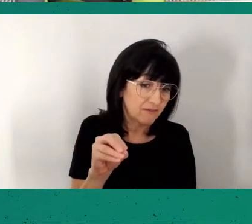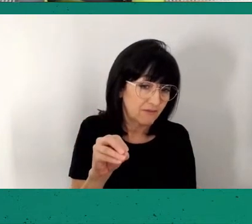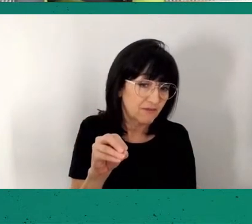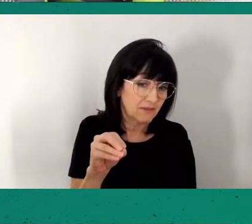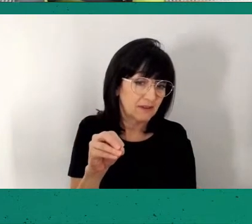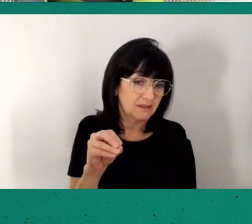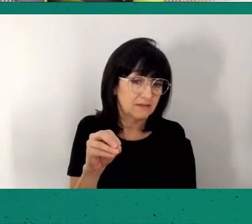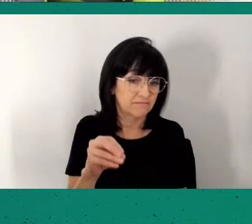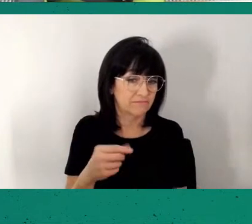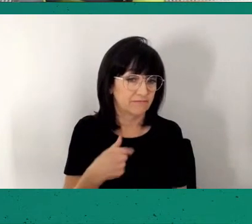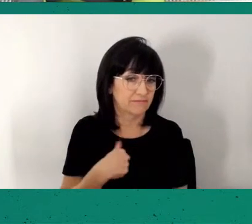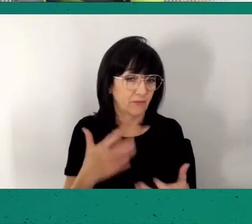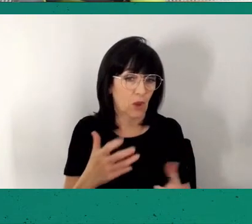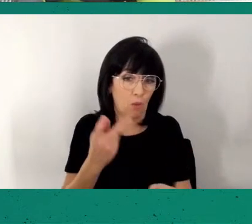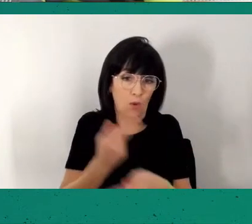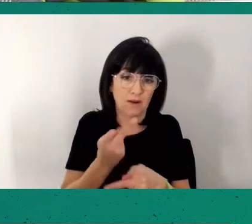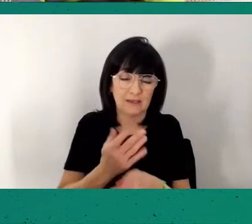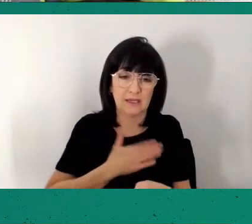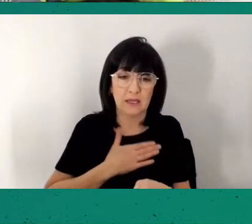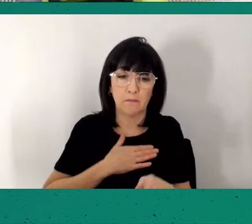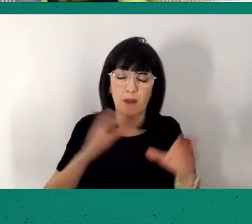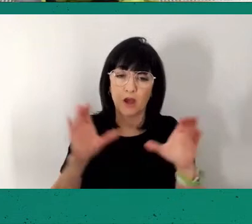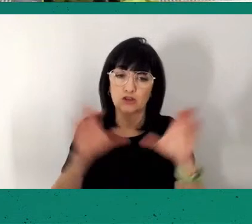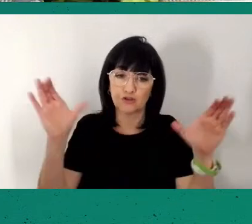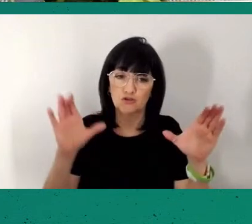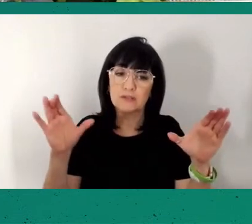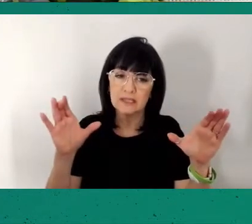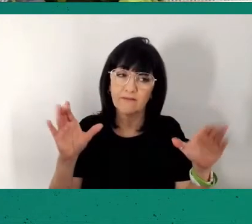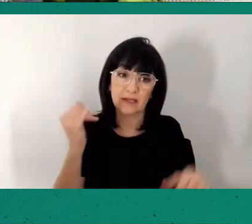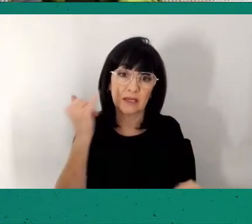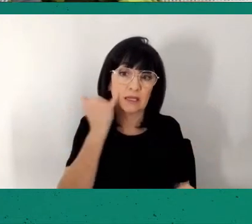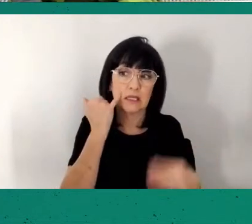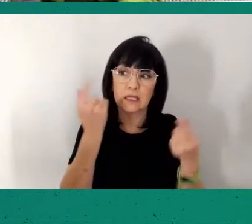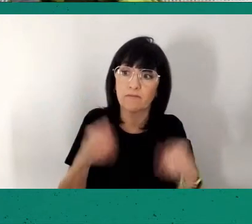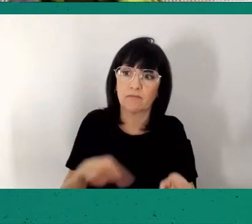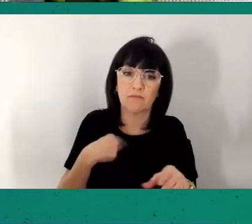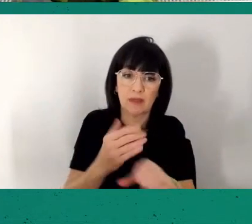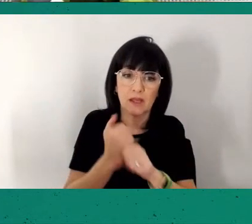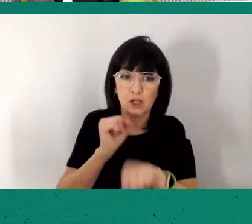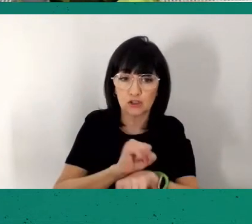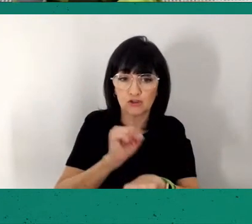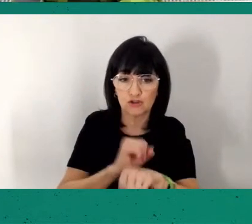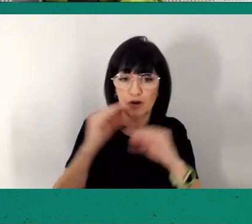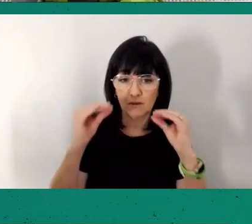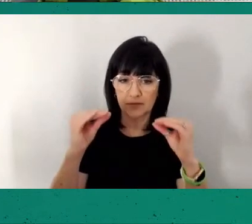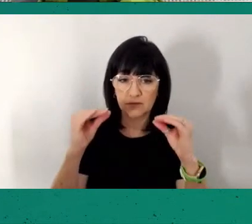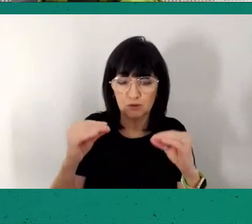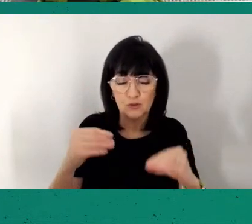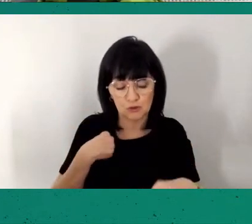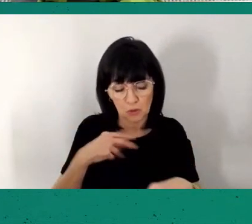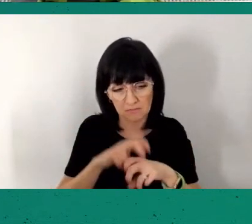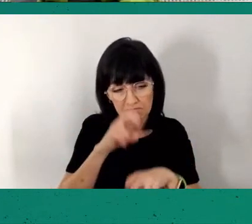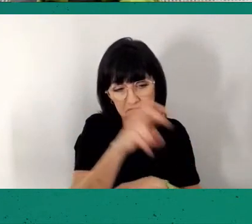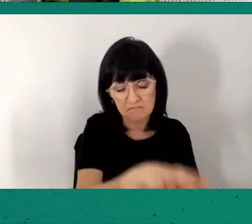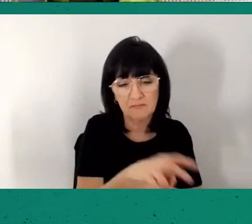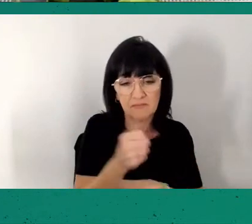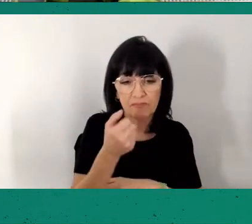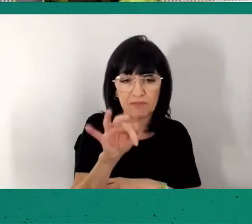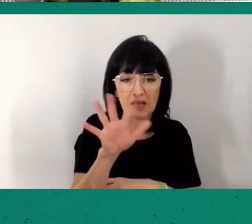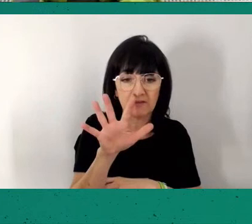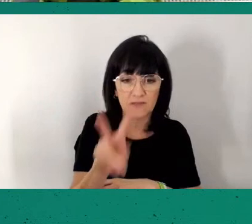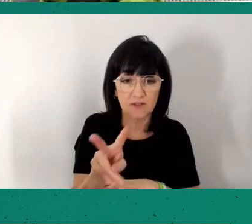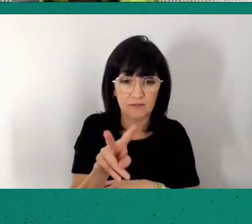keep my certificate active just in case I got a job. And so I went out there in 1952. Now that